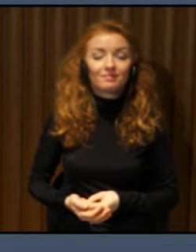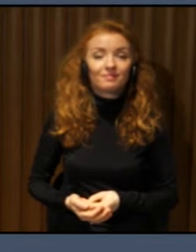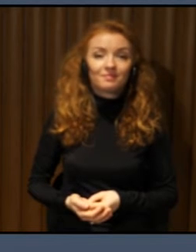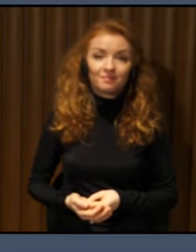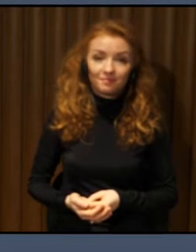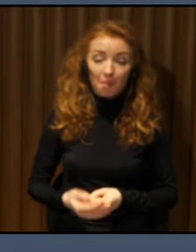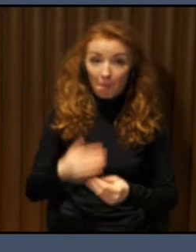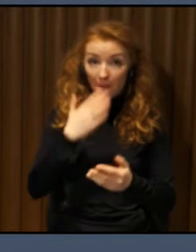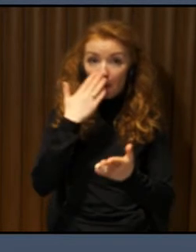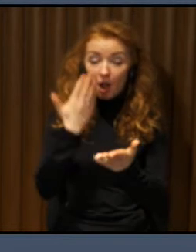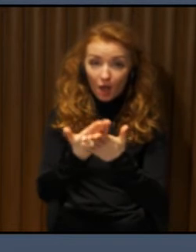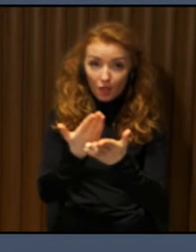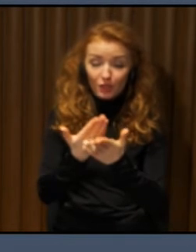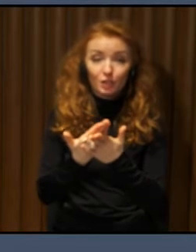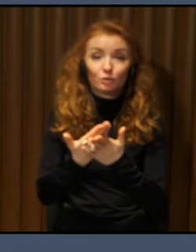I can pull this up.